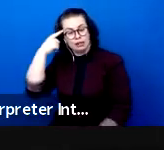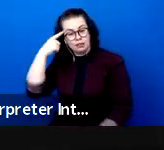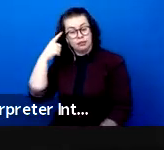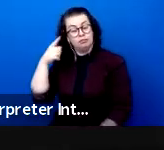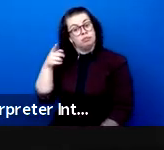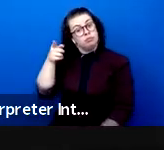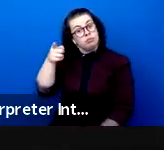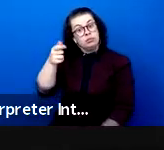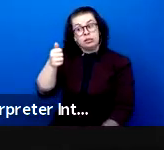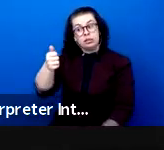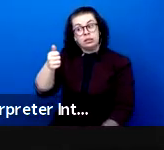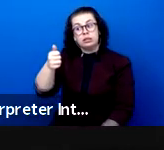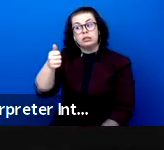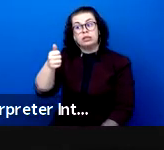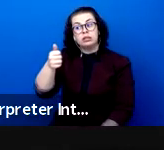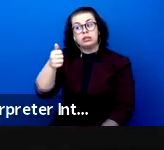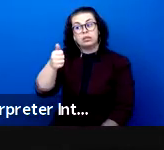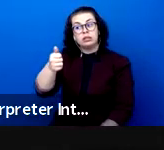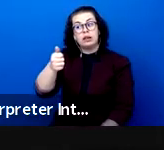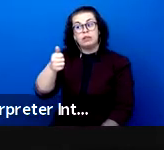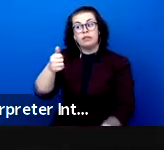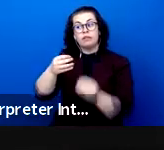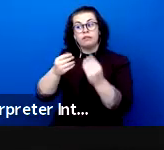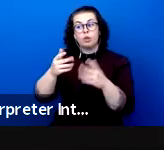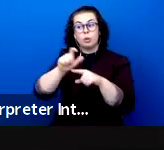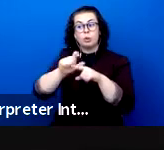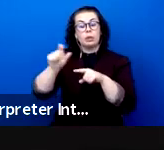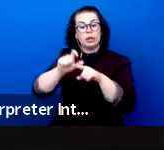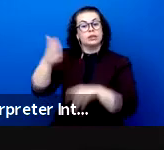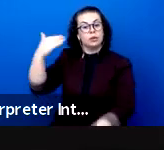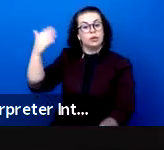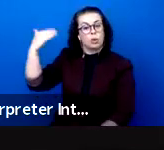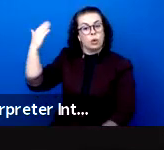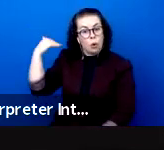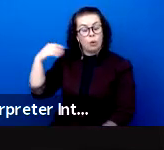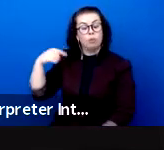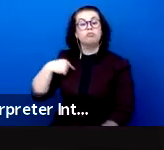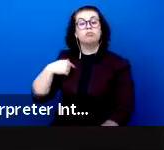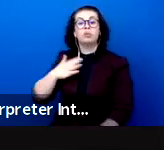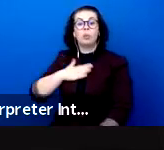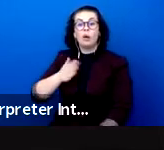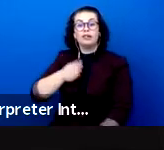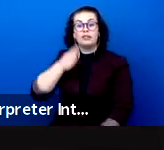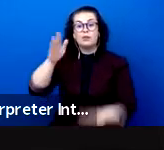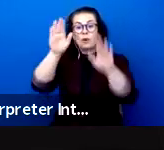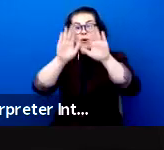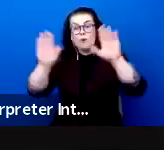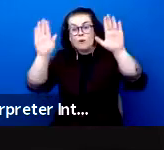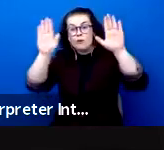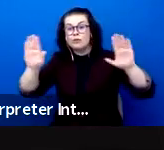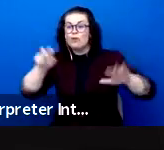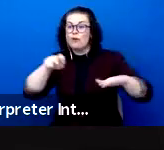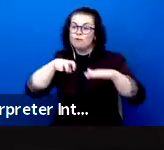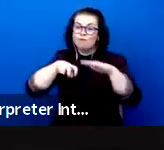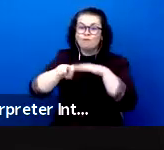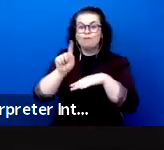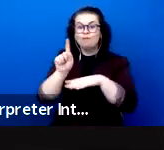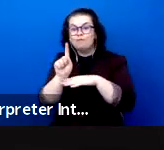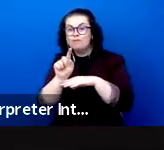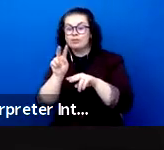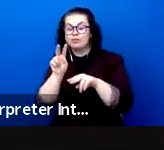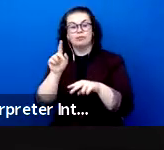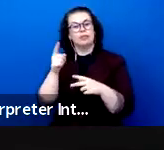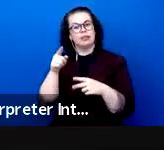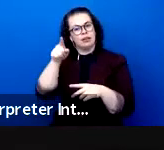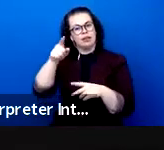a few weeks before the premiere of her show, which was to be presented by the